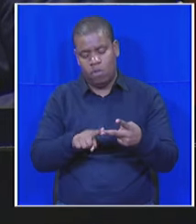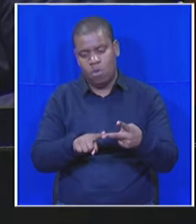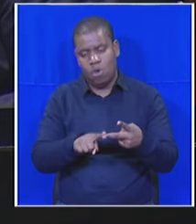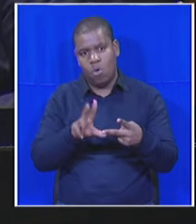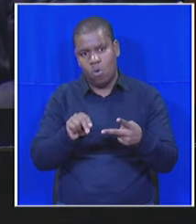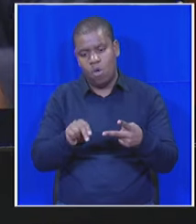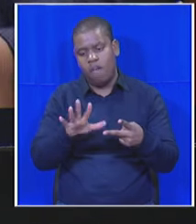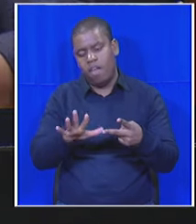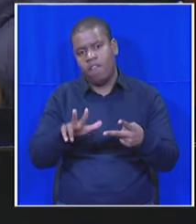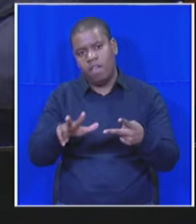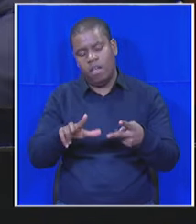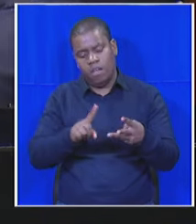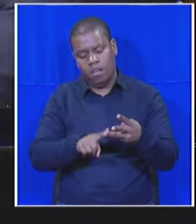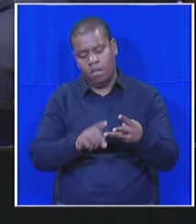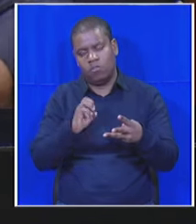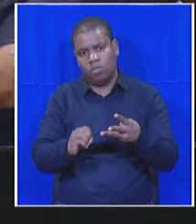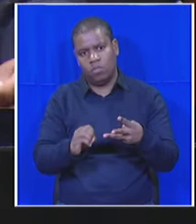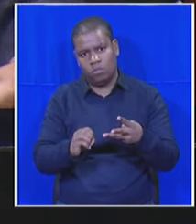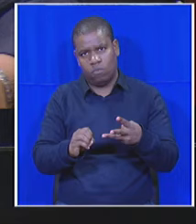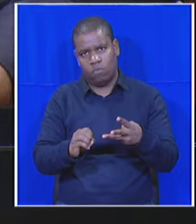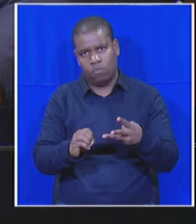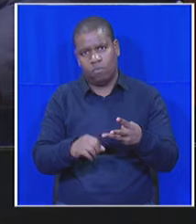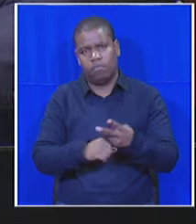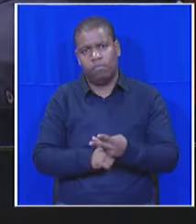abstain 0. The yes